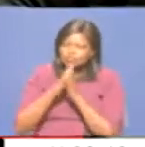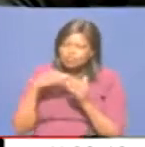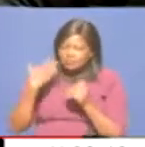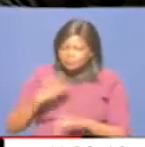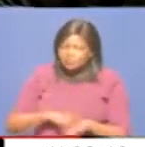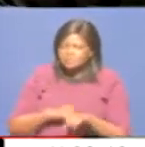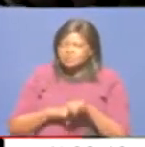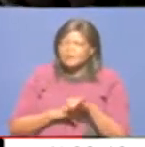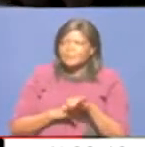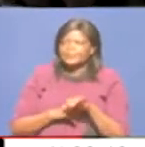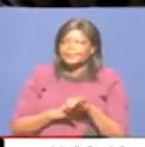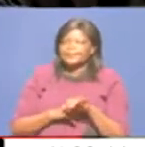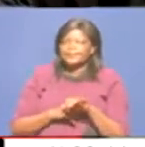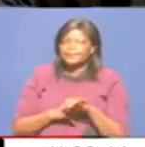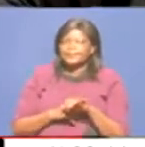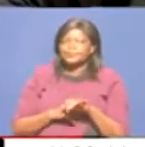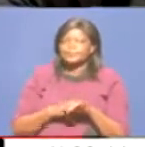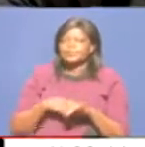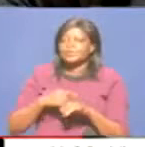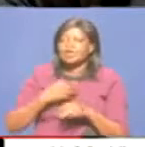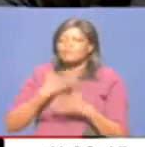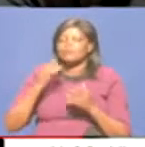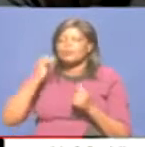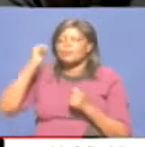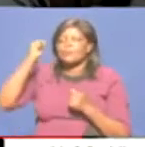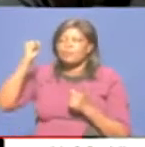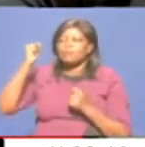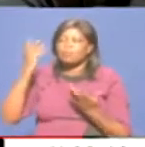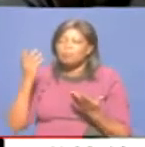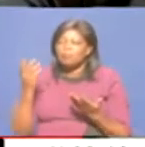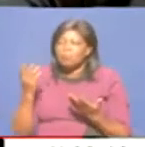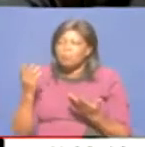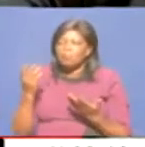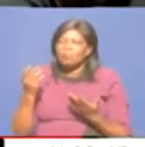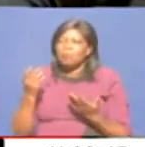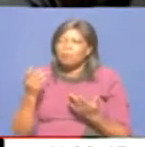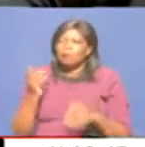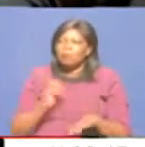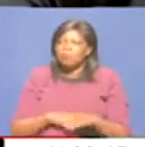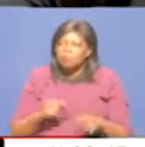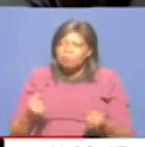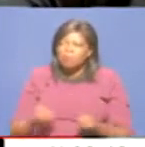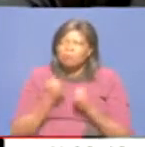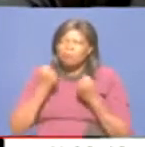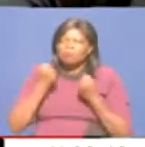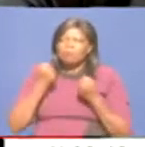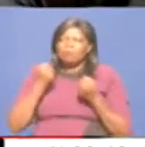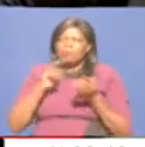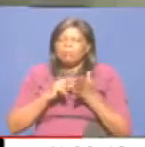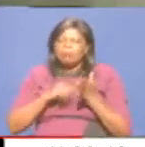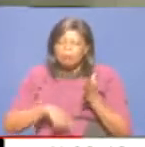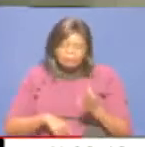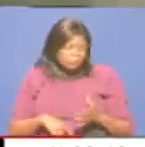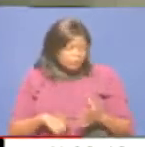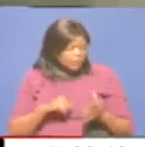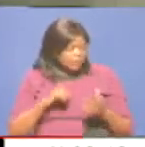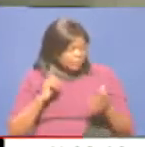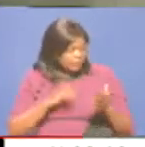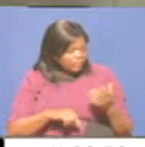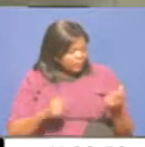time, each and every political cycle that comes around. I think what is happening in this country today is very